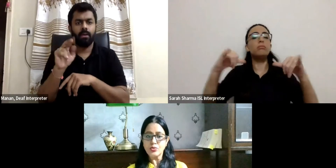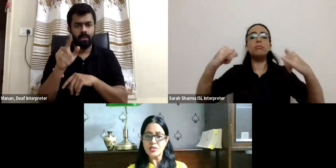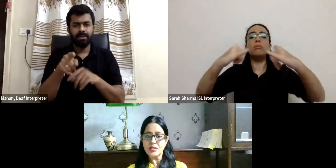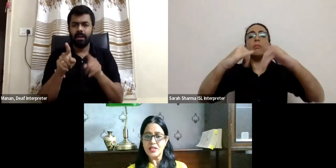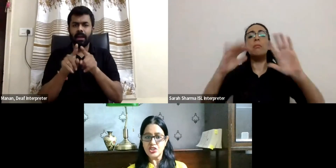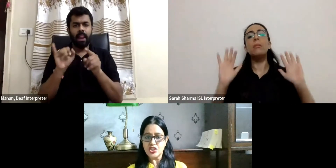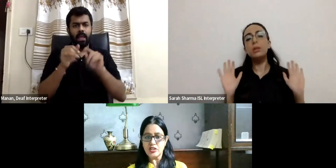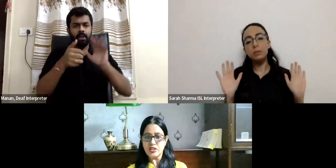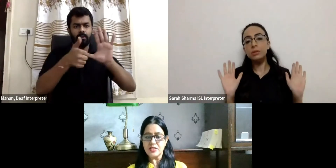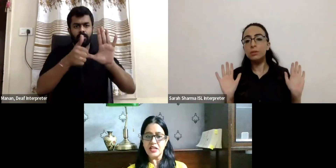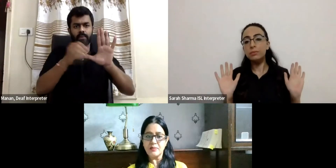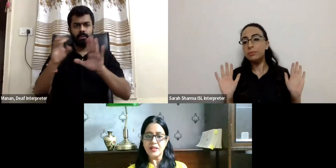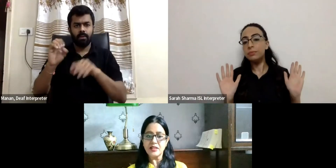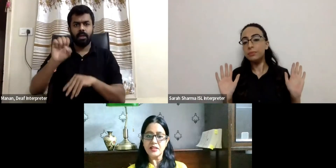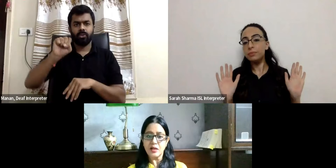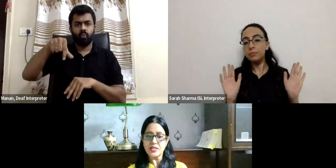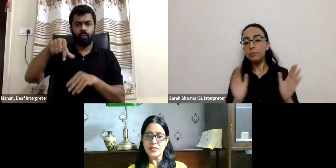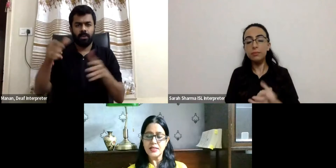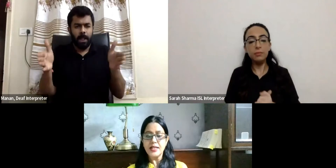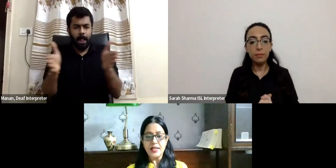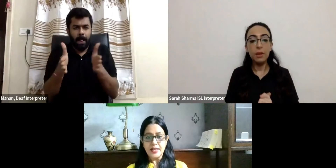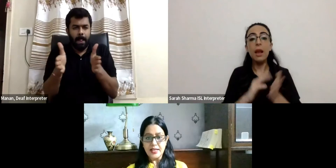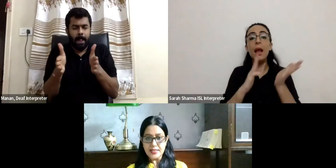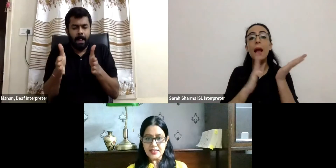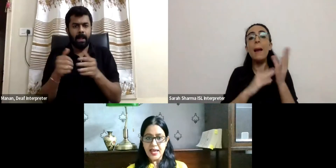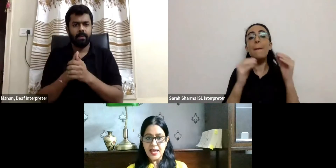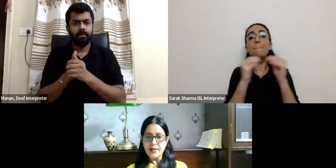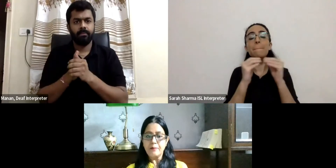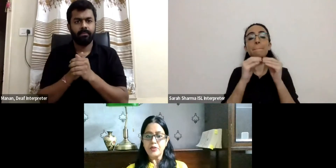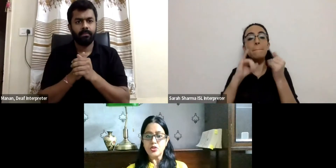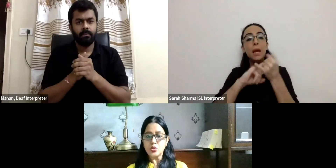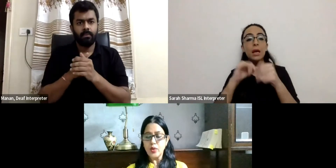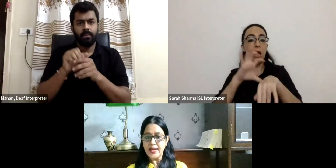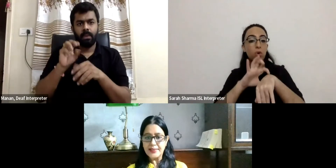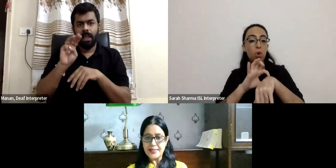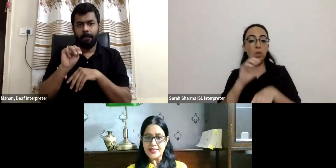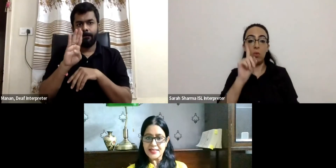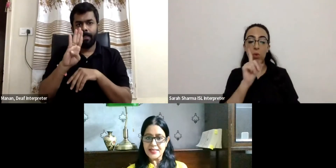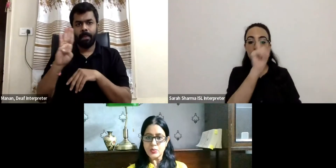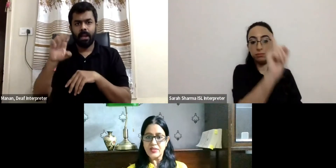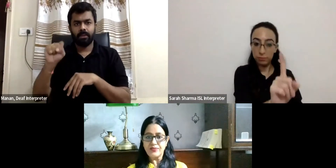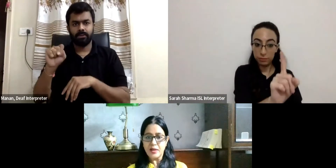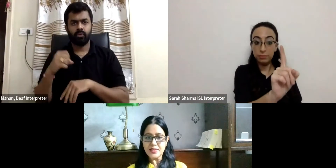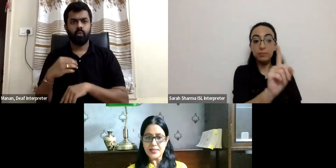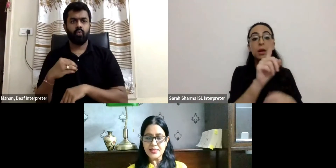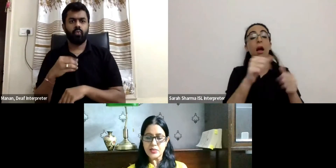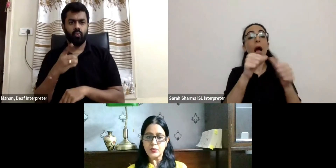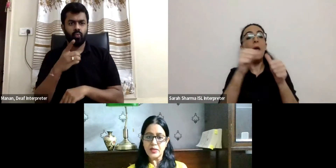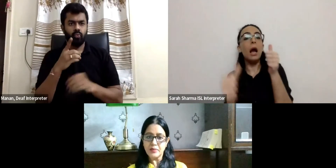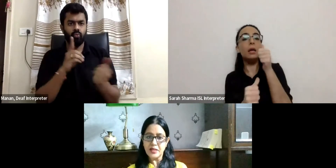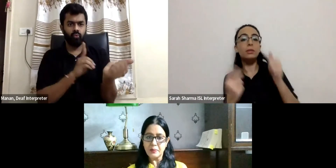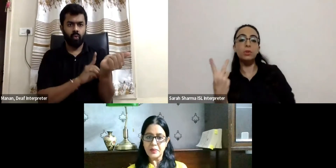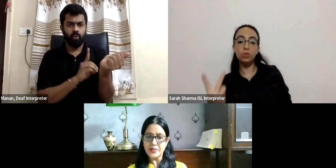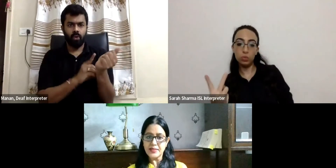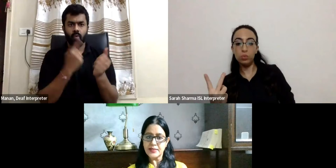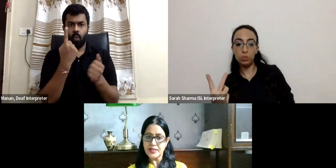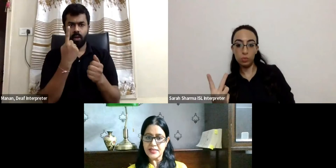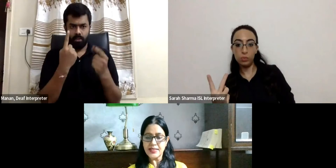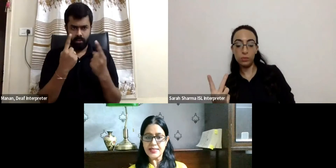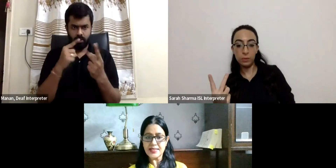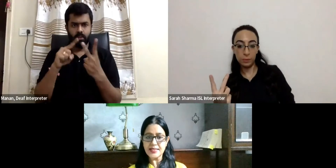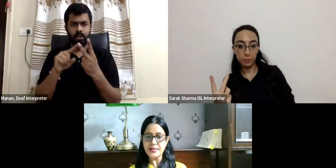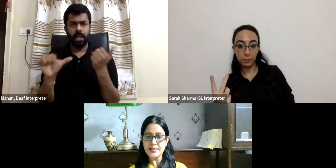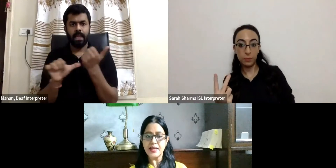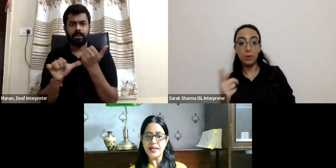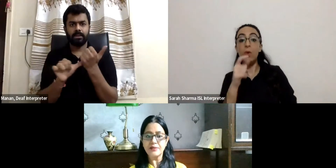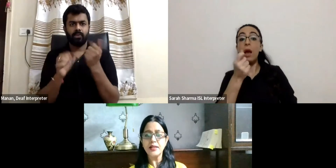doctor who's registered with State Medical Council is there, 2 health assistants, 1 pharmacist, 1 multipurpose